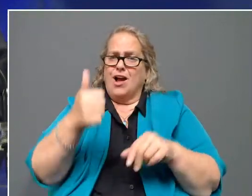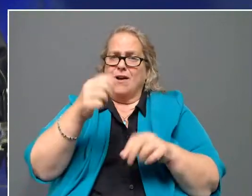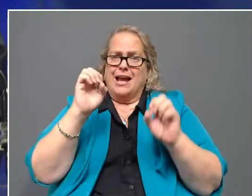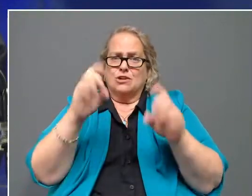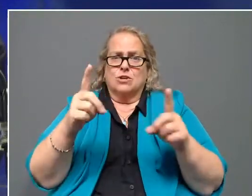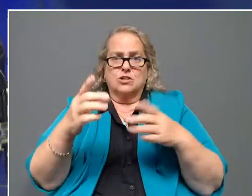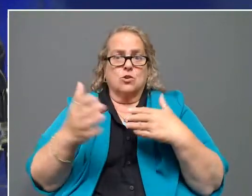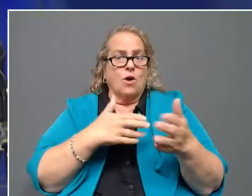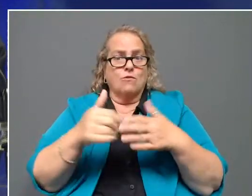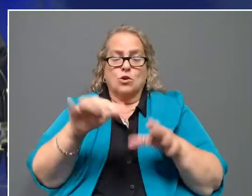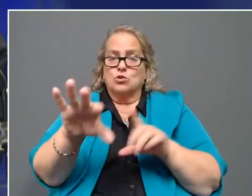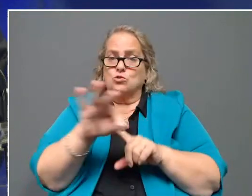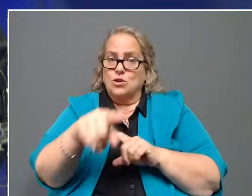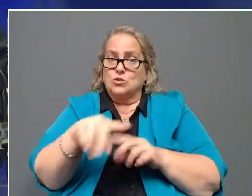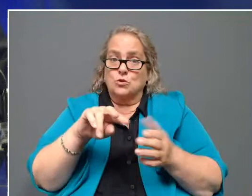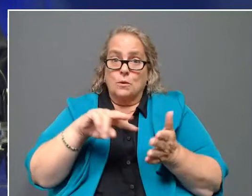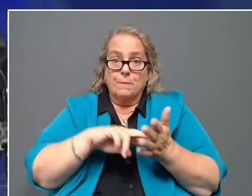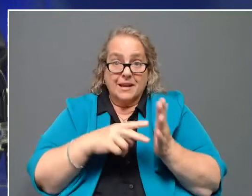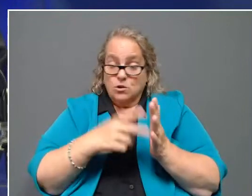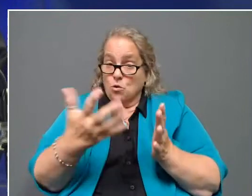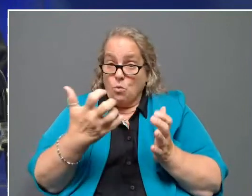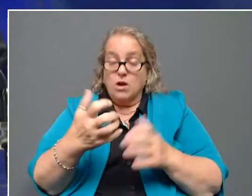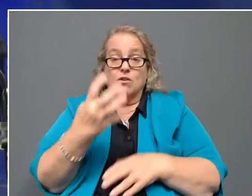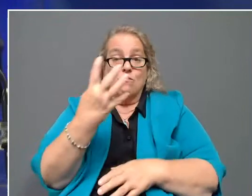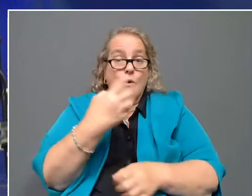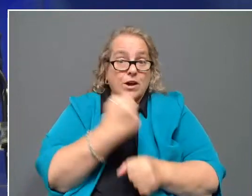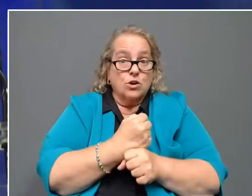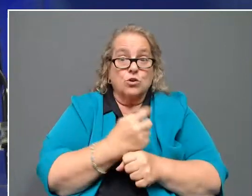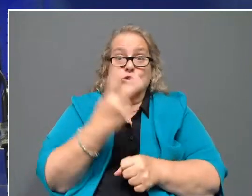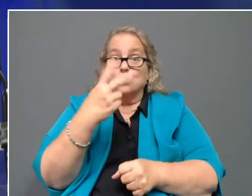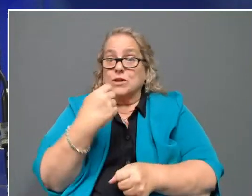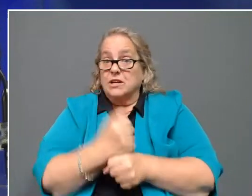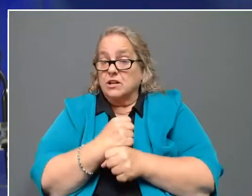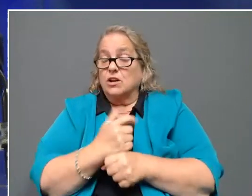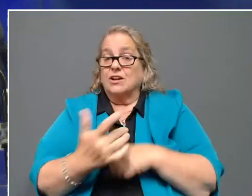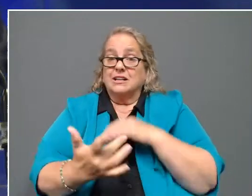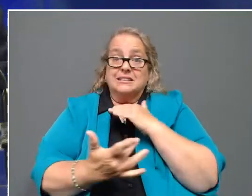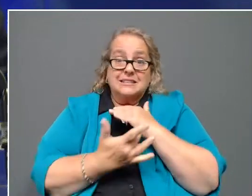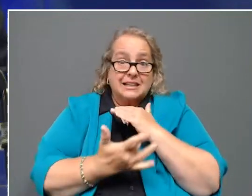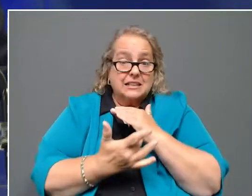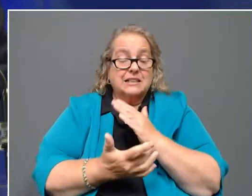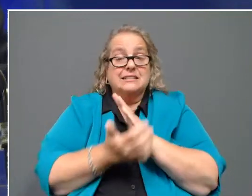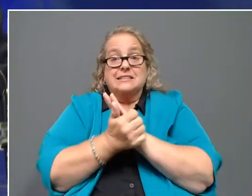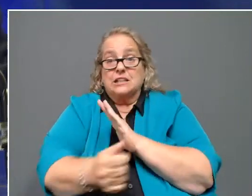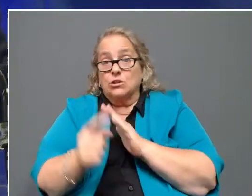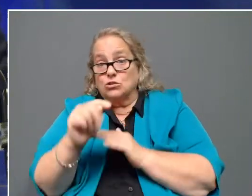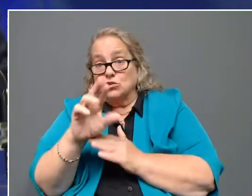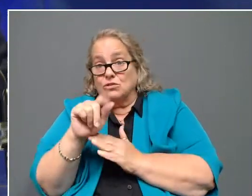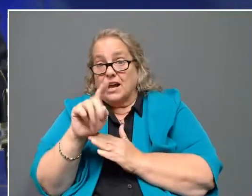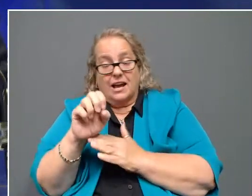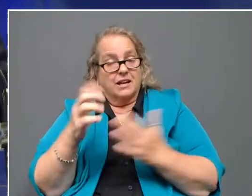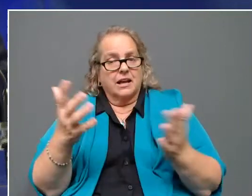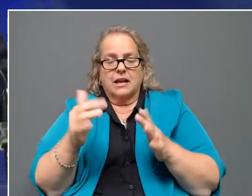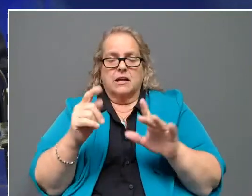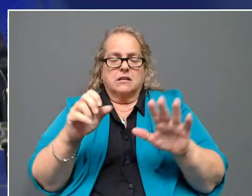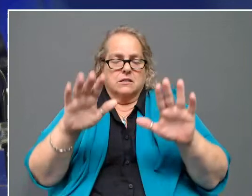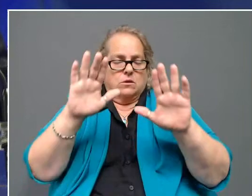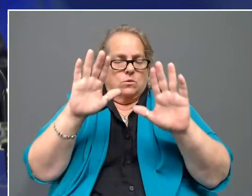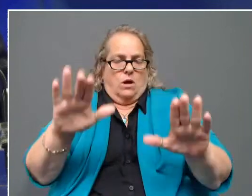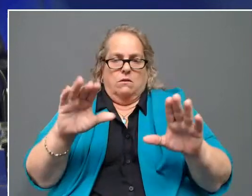make, 4-year, 2-year, skilled trade. It is an incredible opportunity. We just